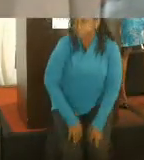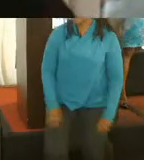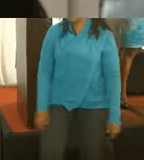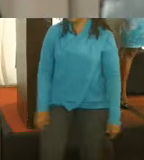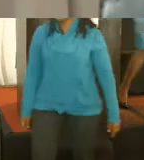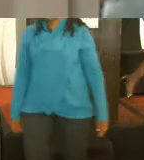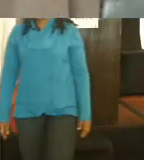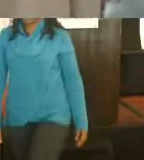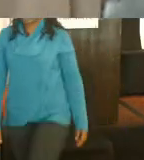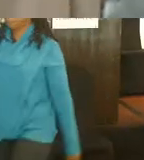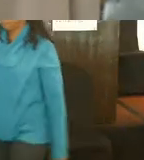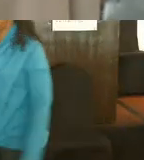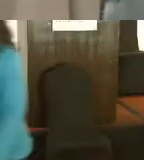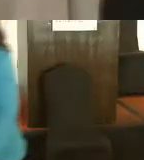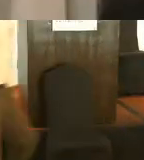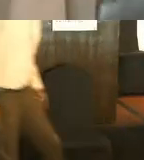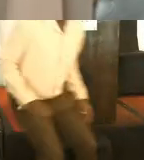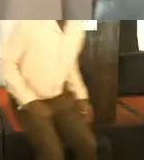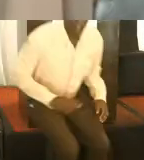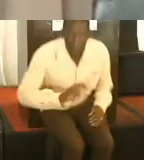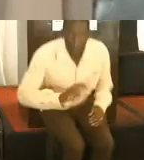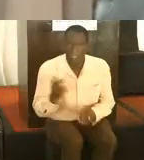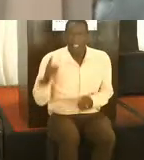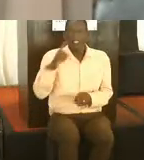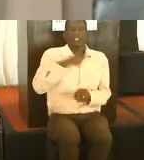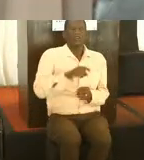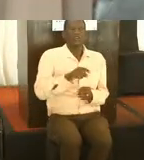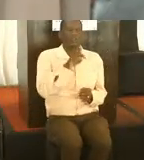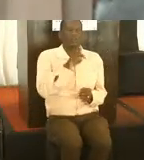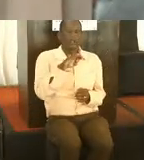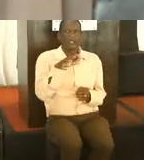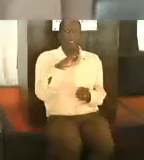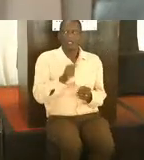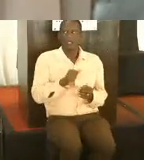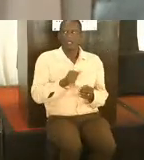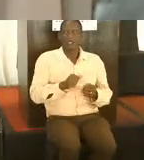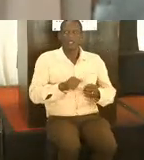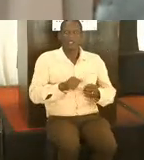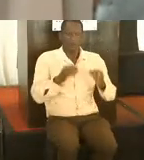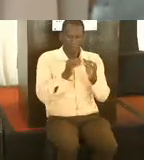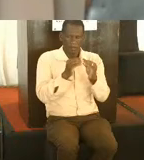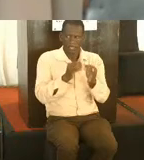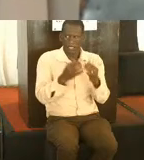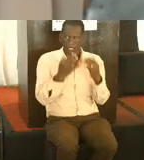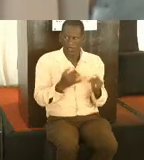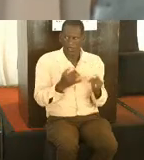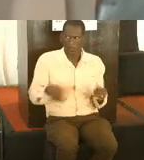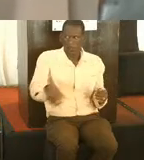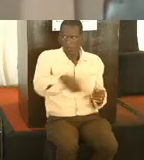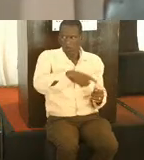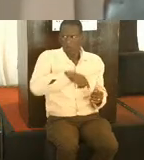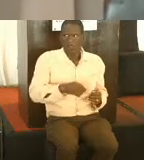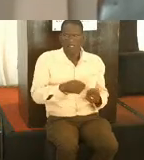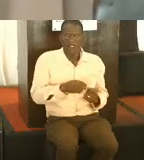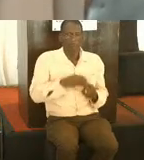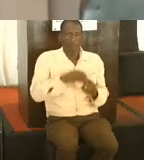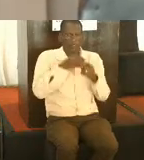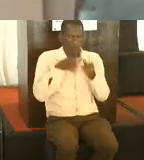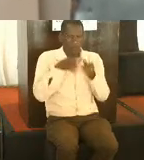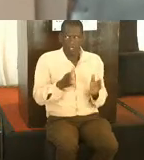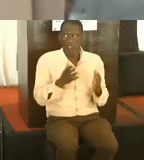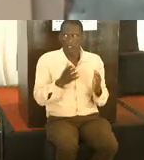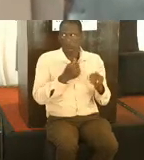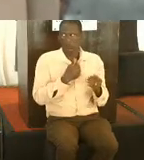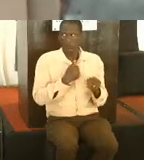to day two of Raya trusts convening we are very privileged